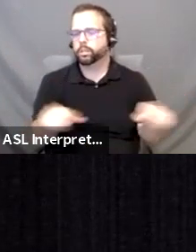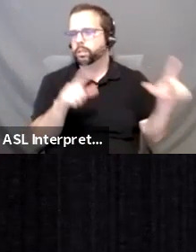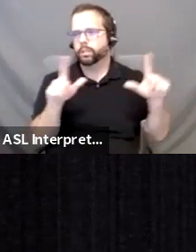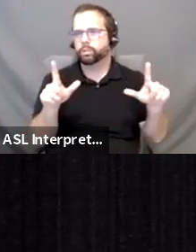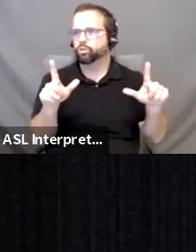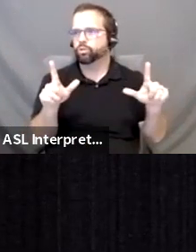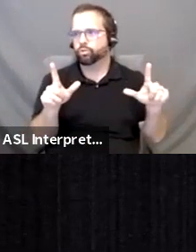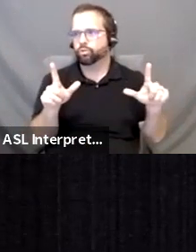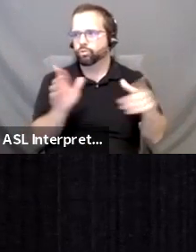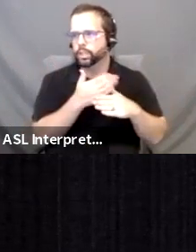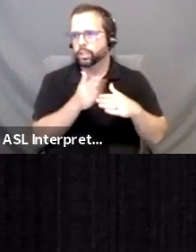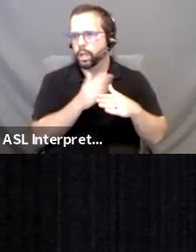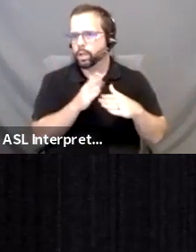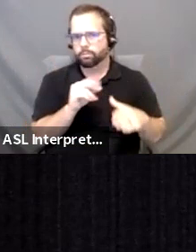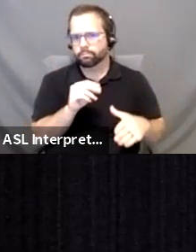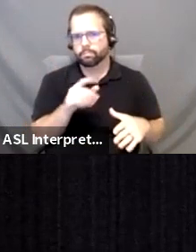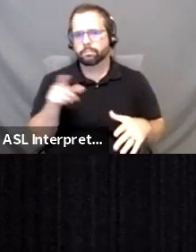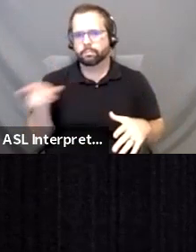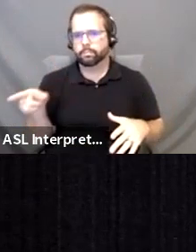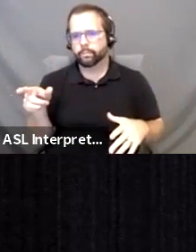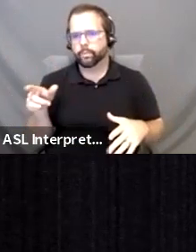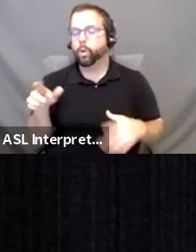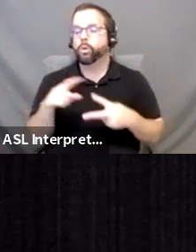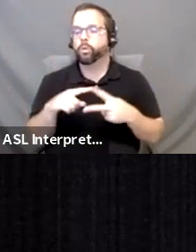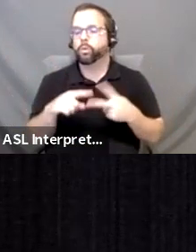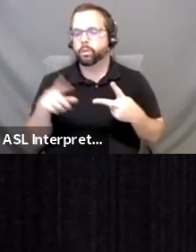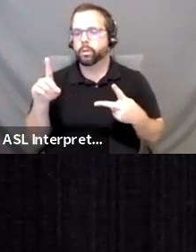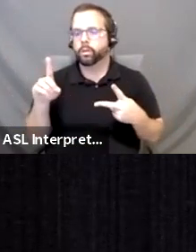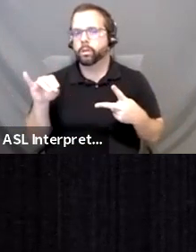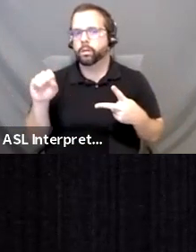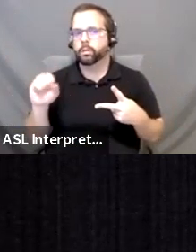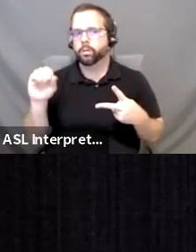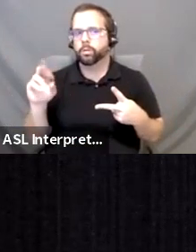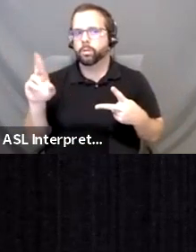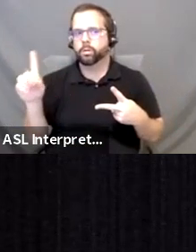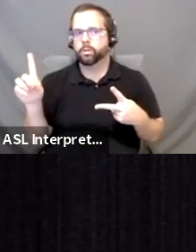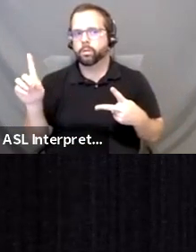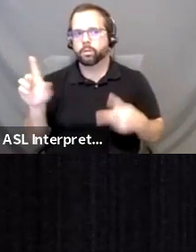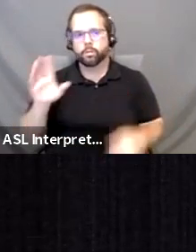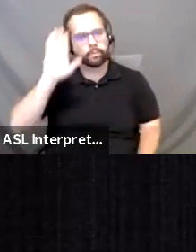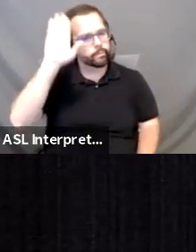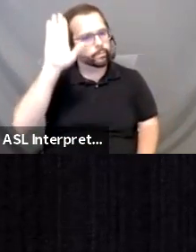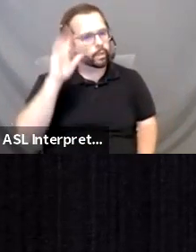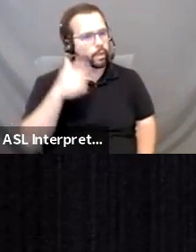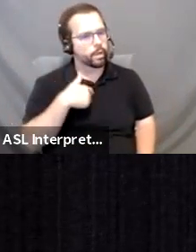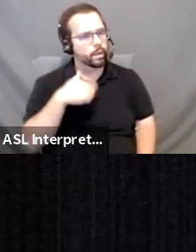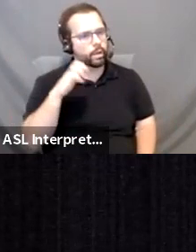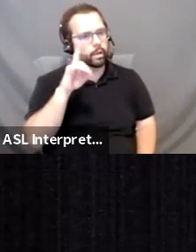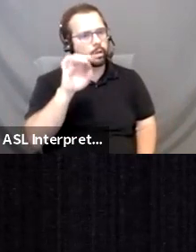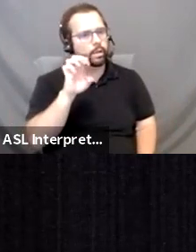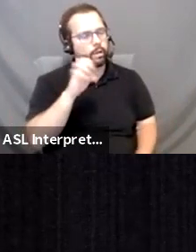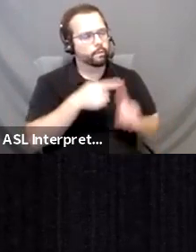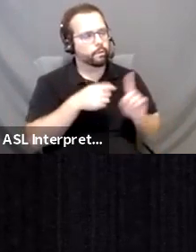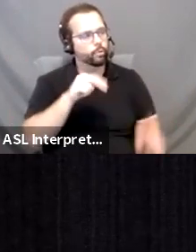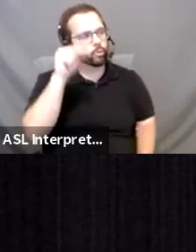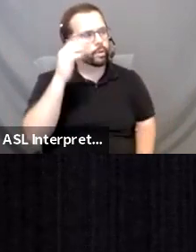one. This is Eddie from Northern California, and I just want to say that we love Prezi up here. The staff just loves it,